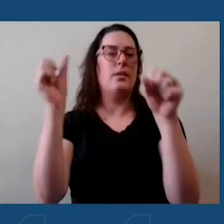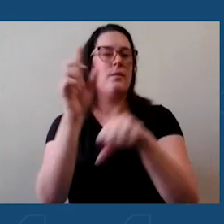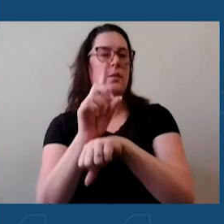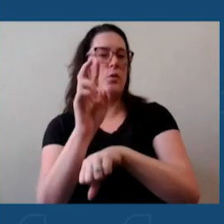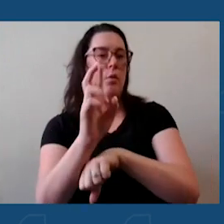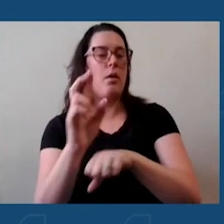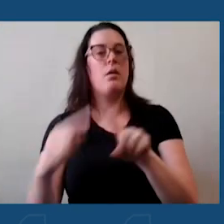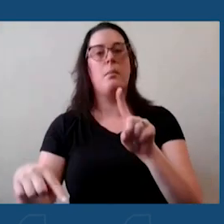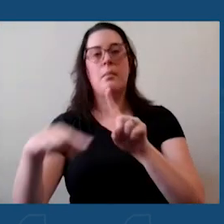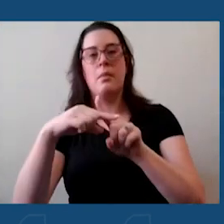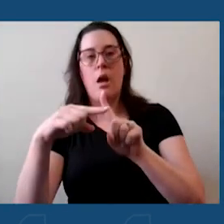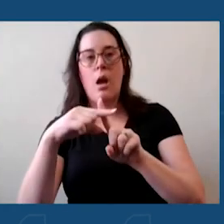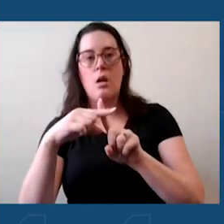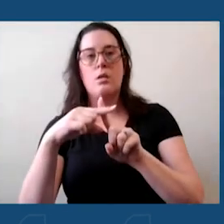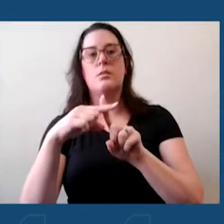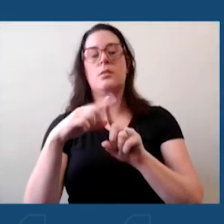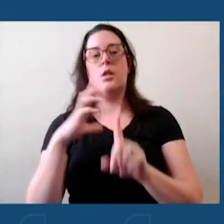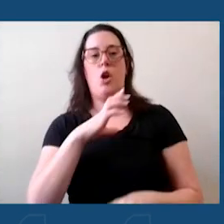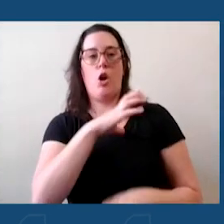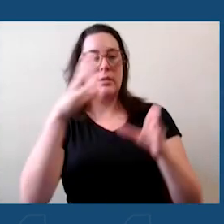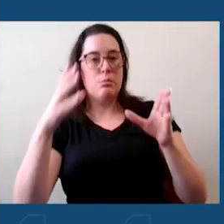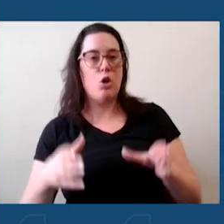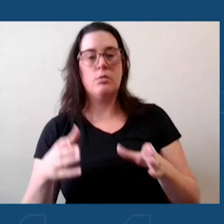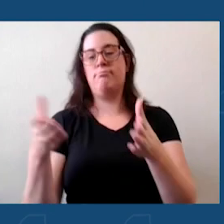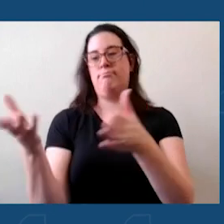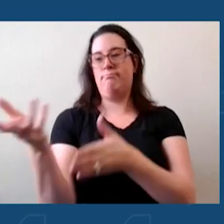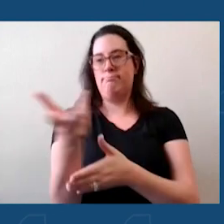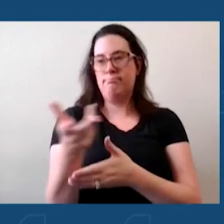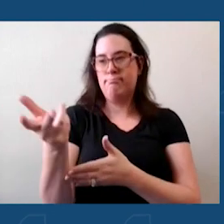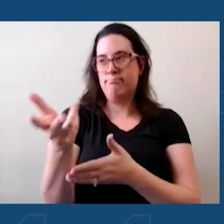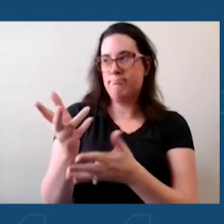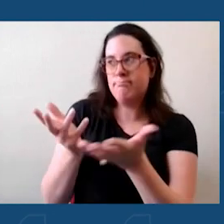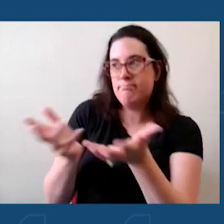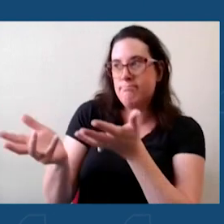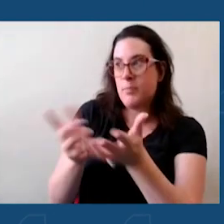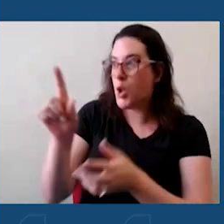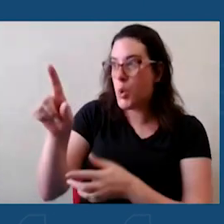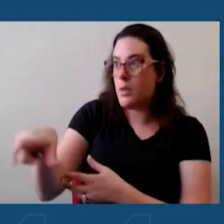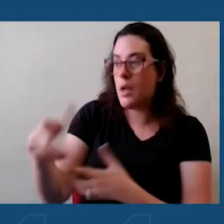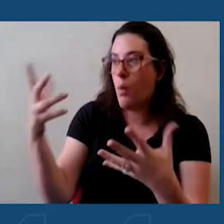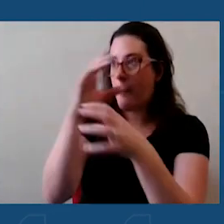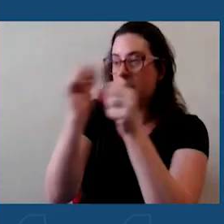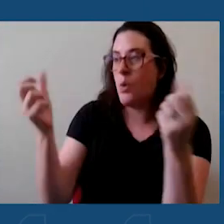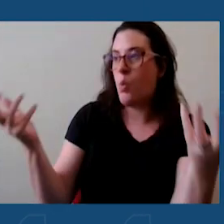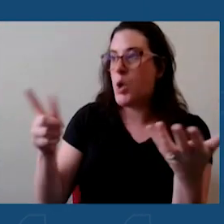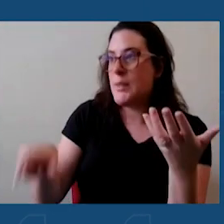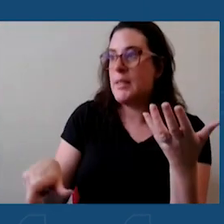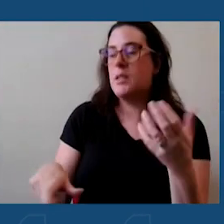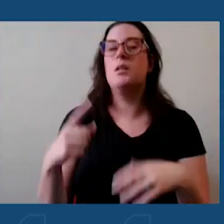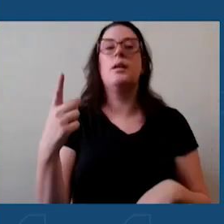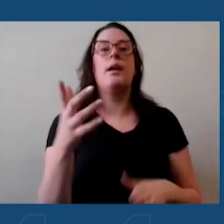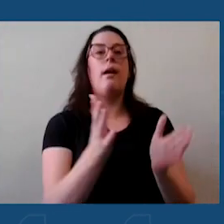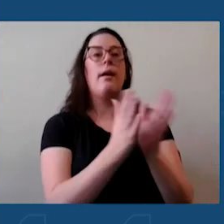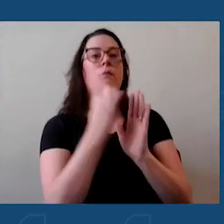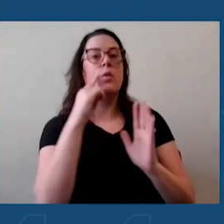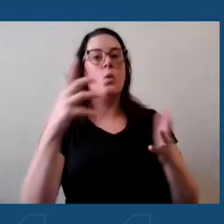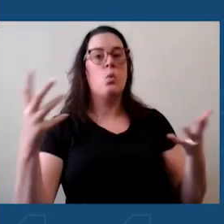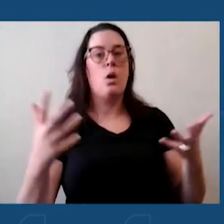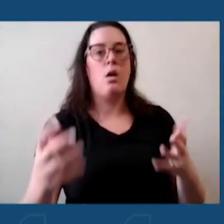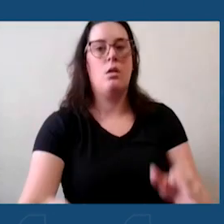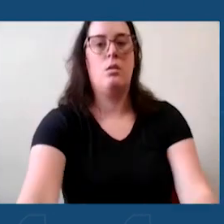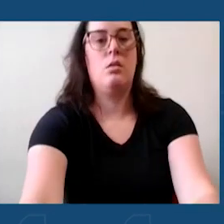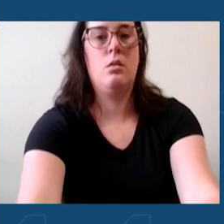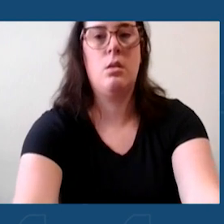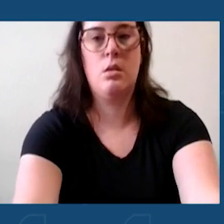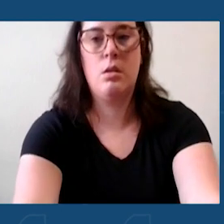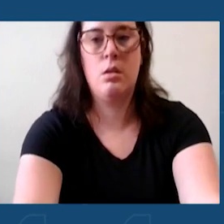with Congressman Espaillat. We got on a call together, and I said, what do you need, Mr. President? And he's asked for something that we are preparing to